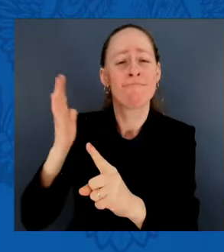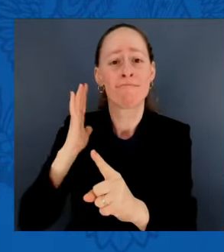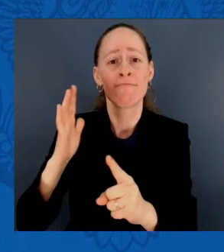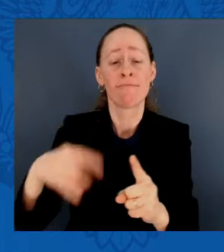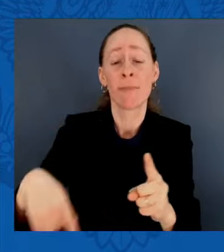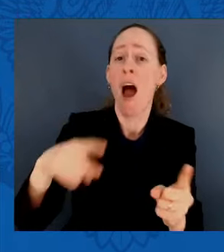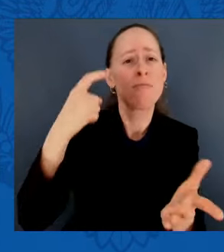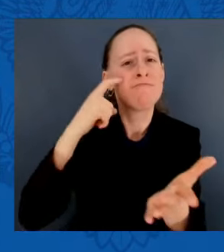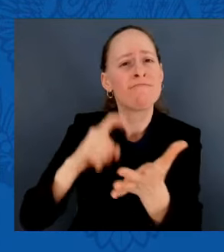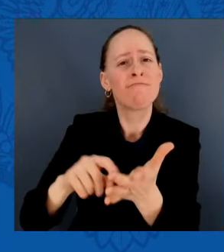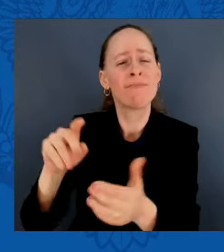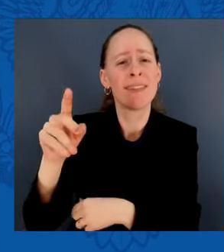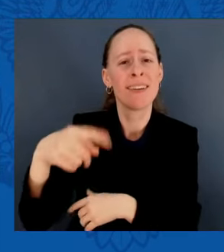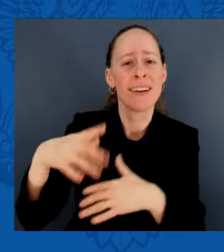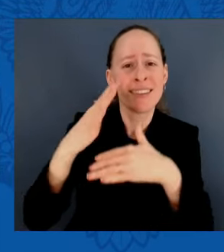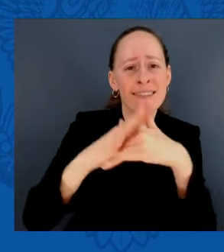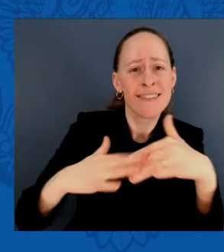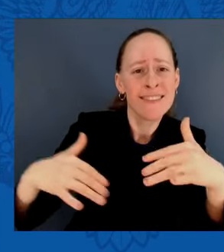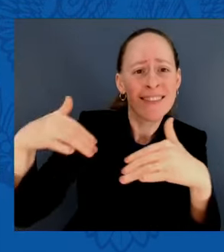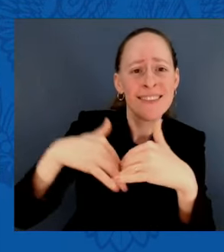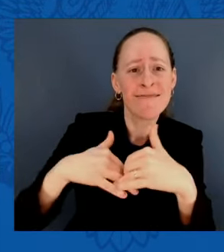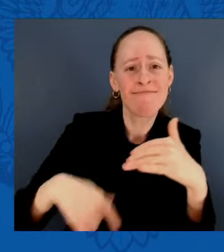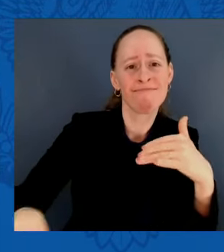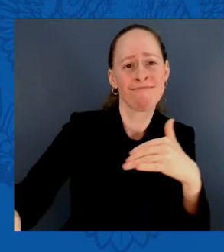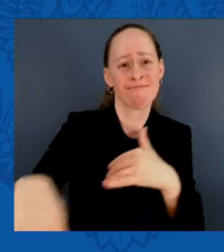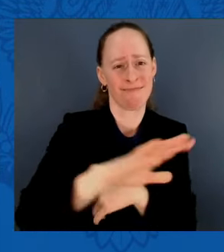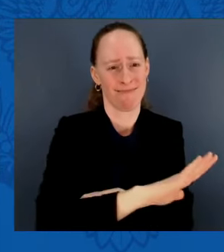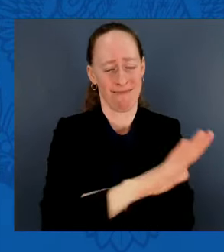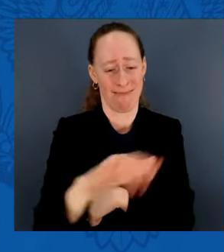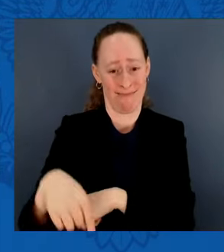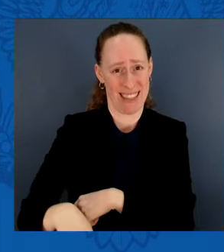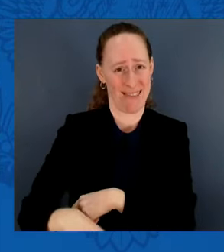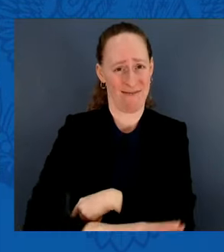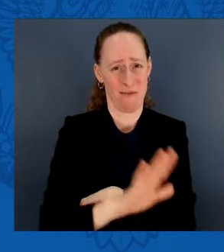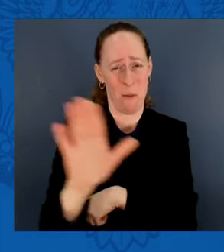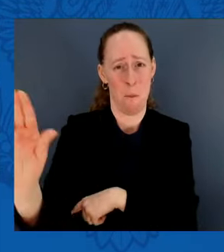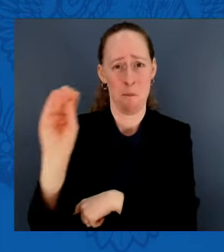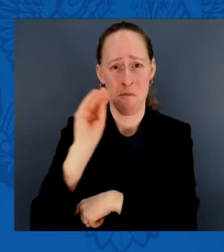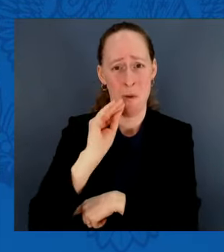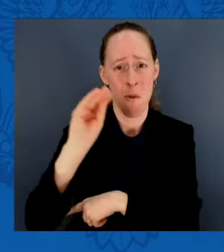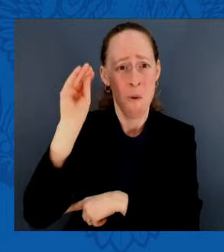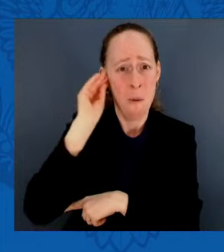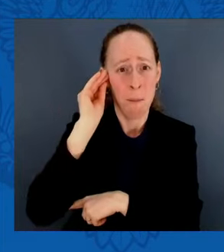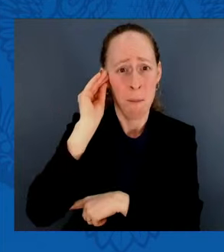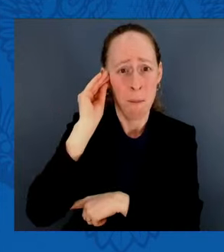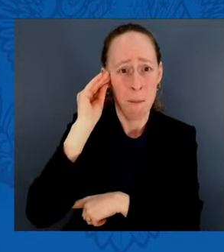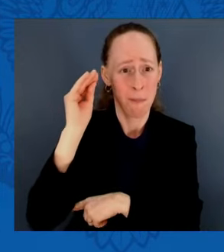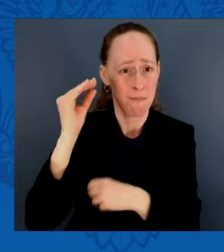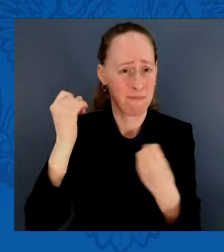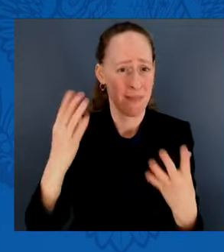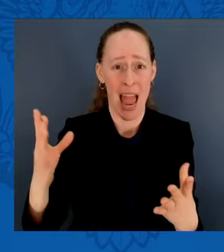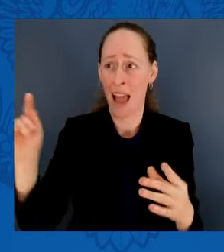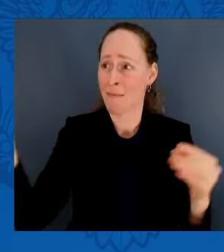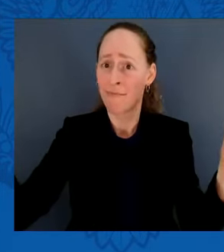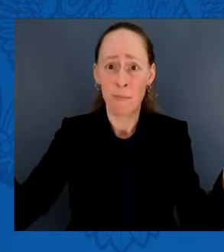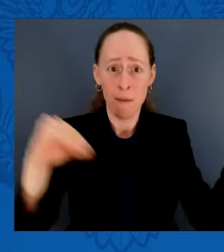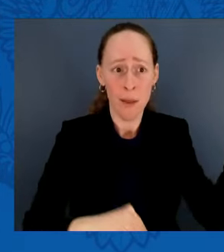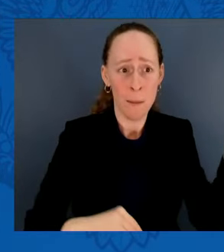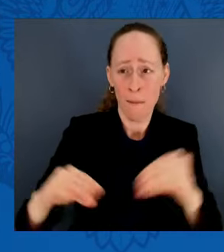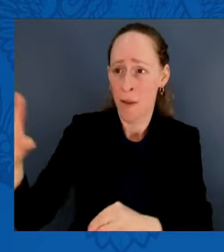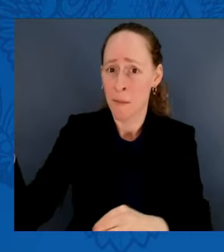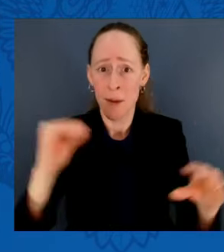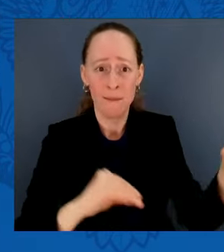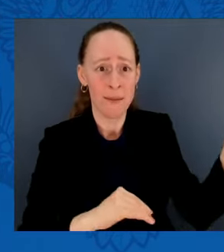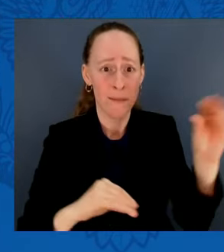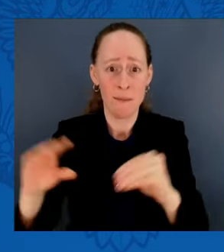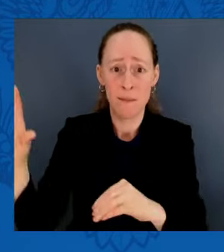on earth. They came freely. Some came in chains. Some came when famine struck, like my ancestral family in Ireland.